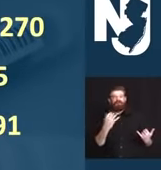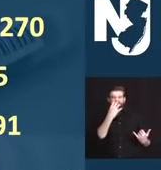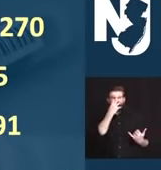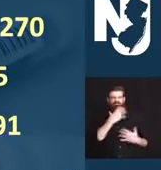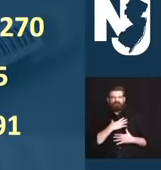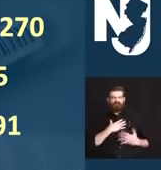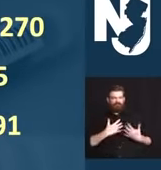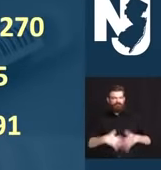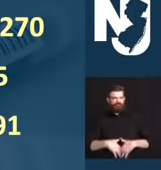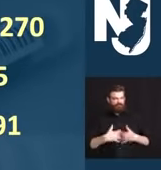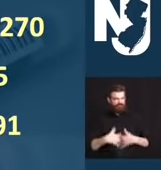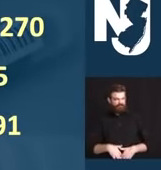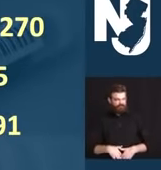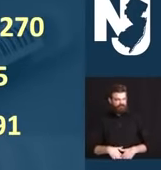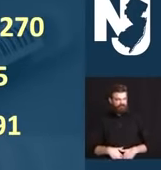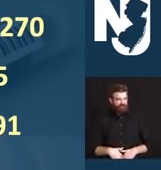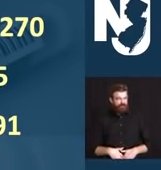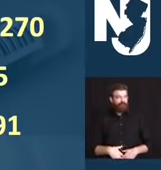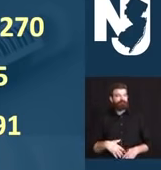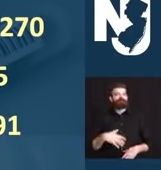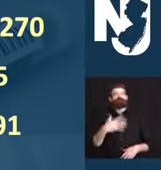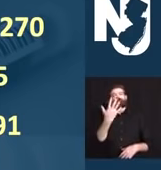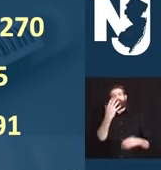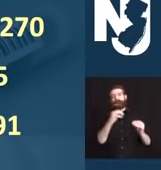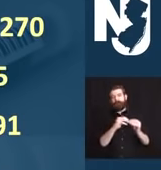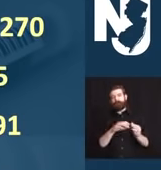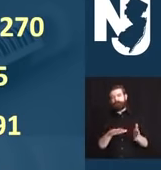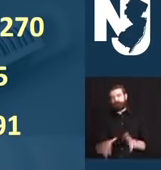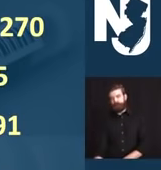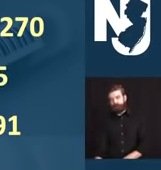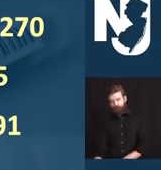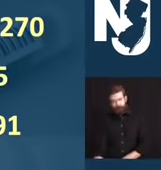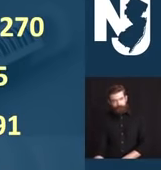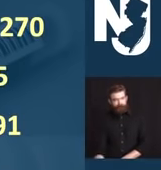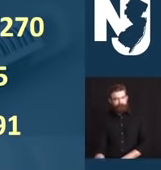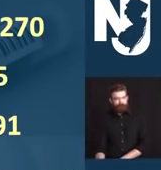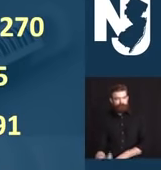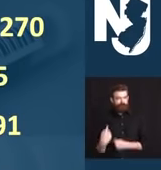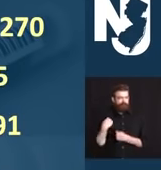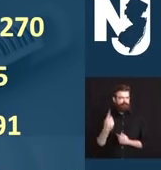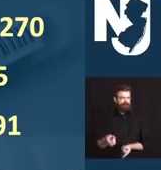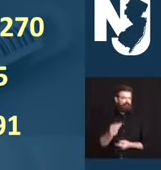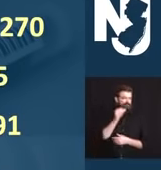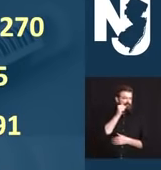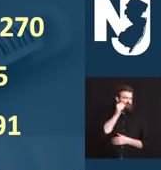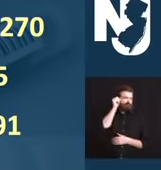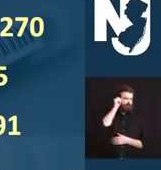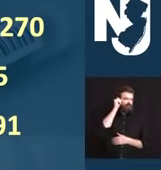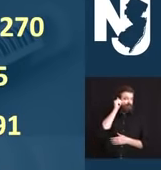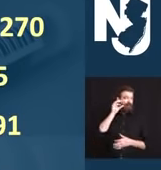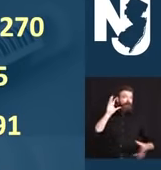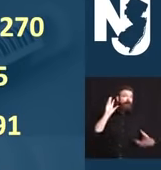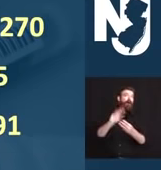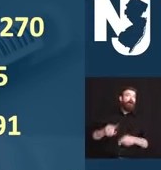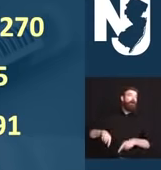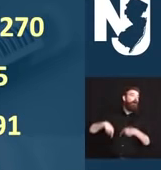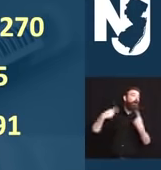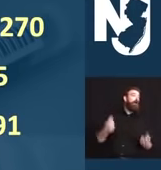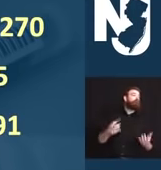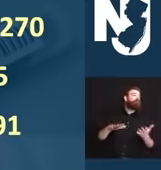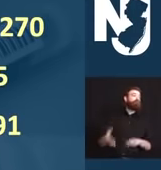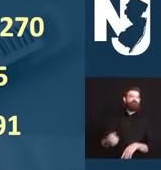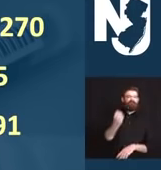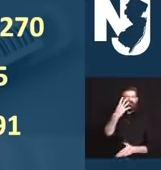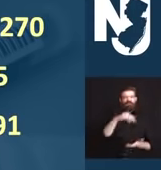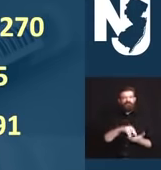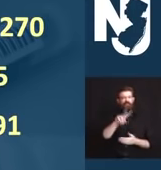today, bringing the total for the state cumulatively to 14,270 lost lives. The number of probable deaths, Tina,